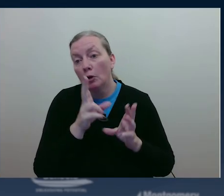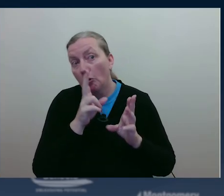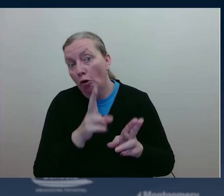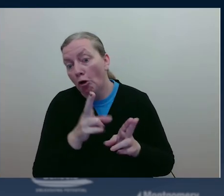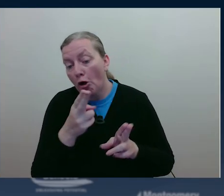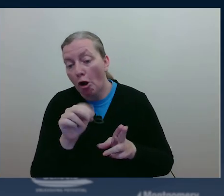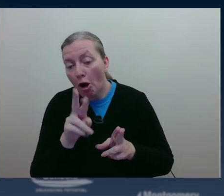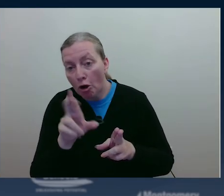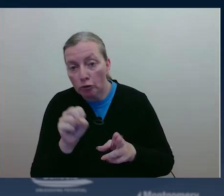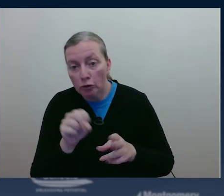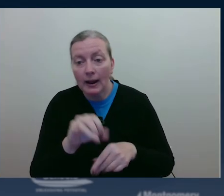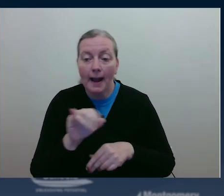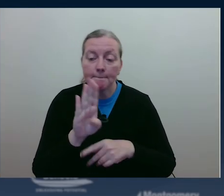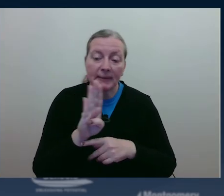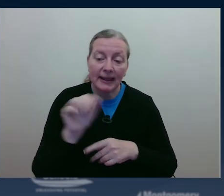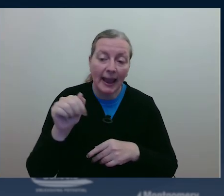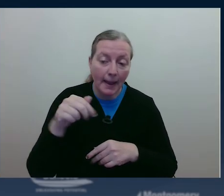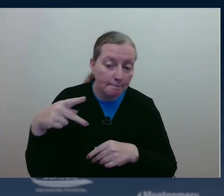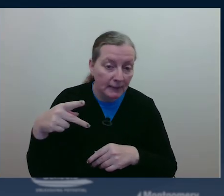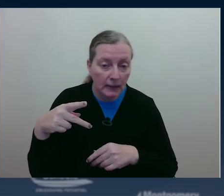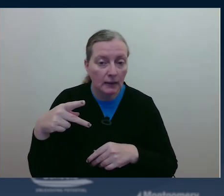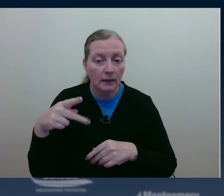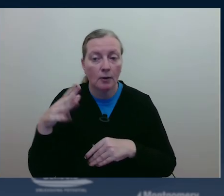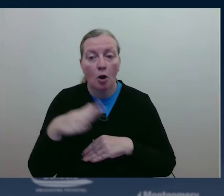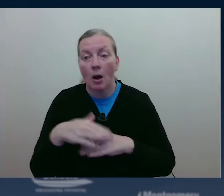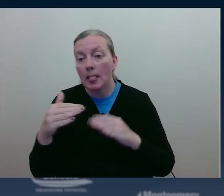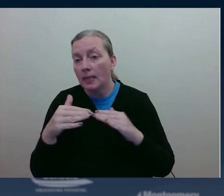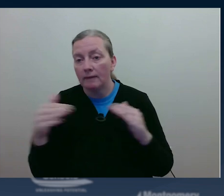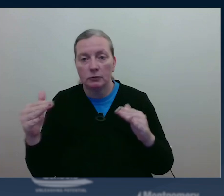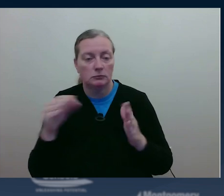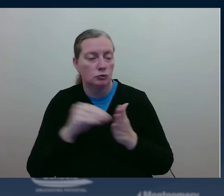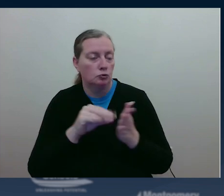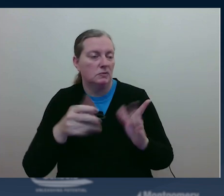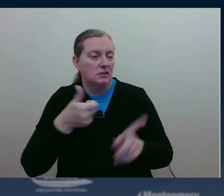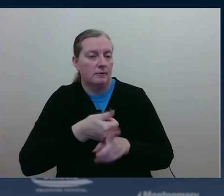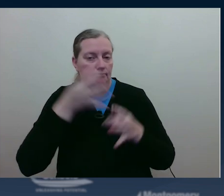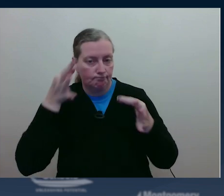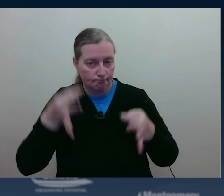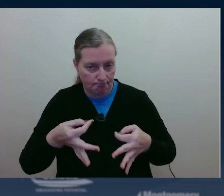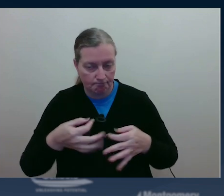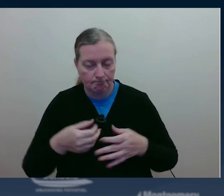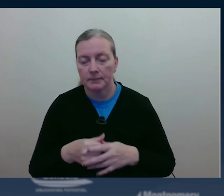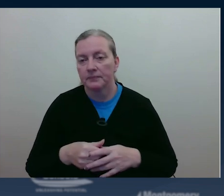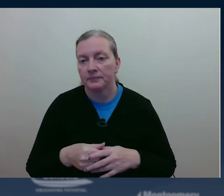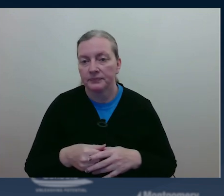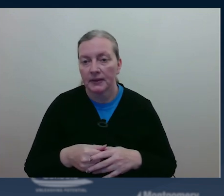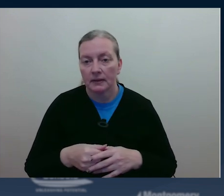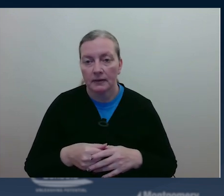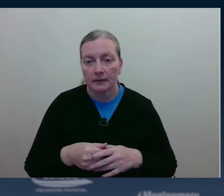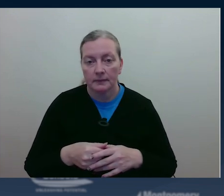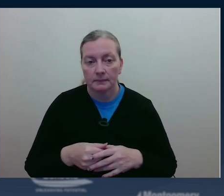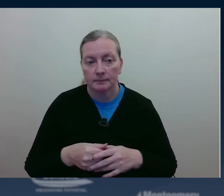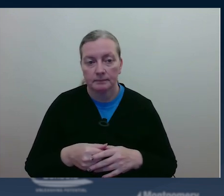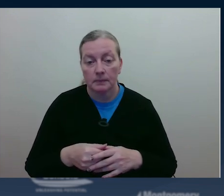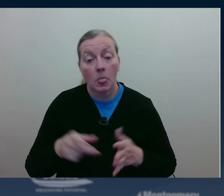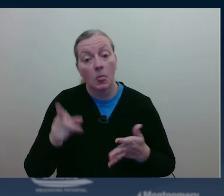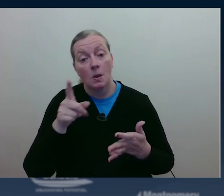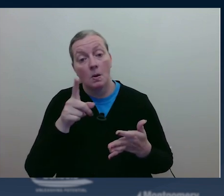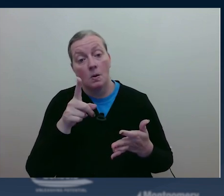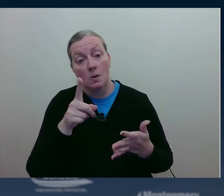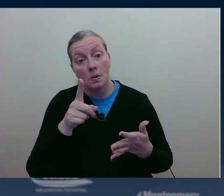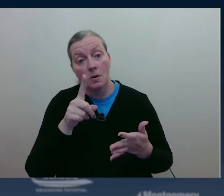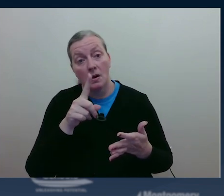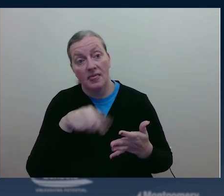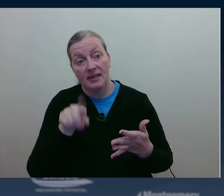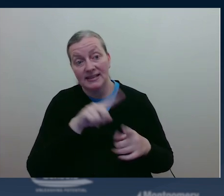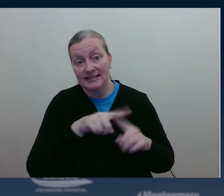on level, it's totally up to them. What we do know is that both of these pathways are designed